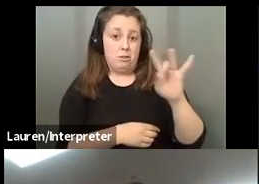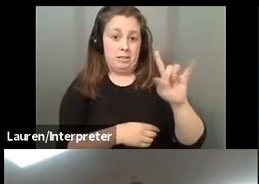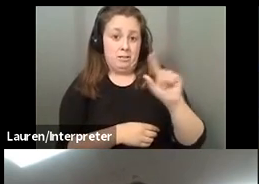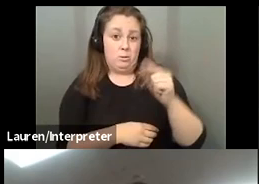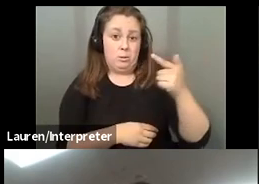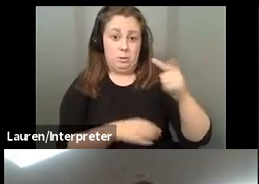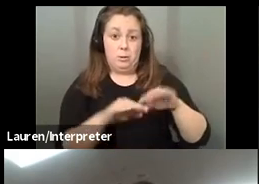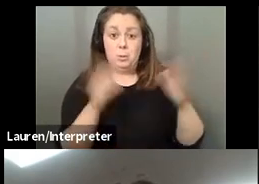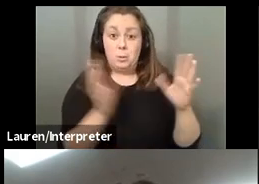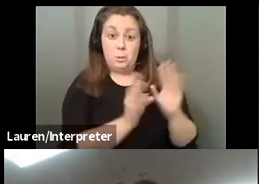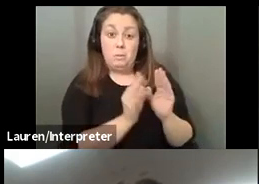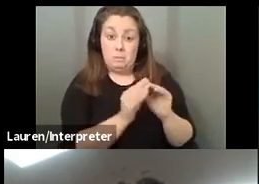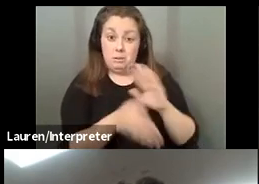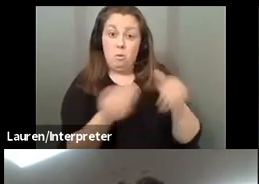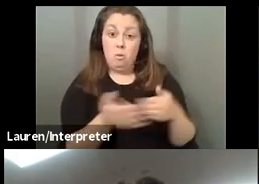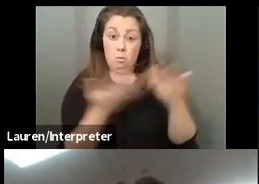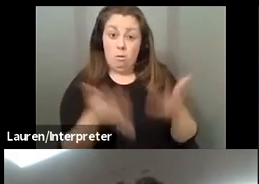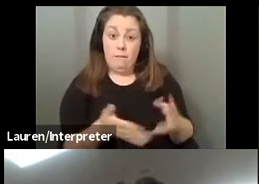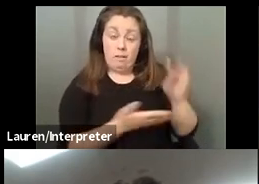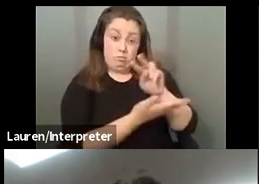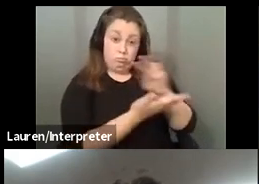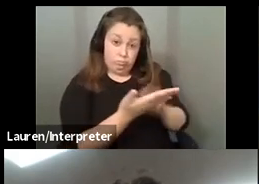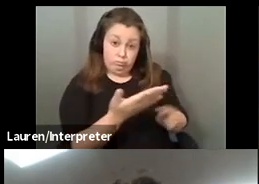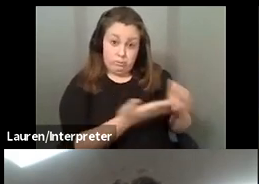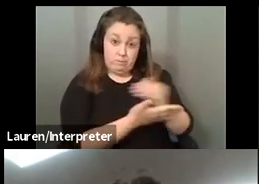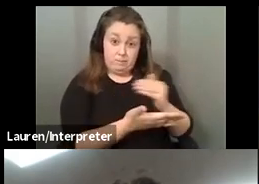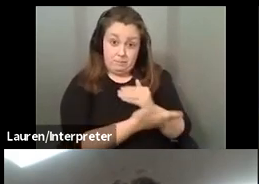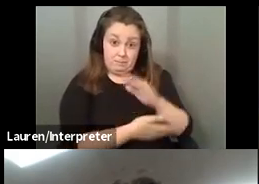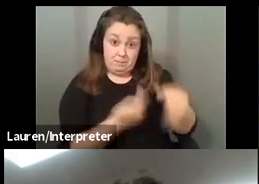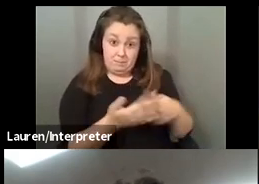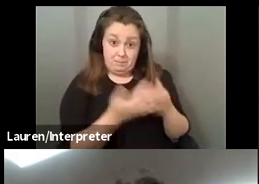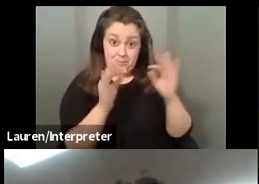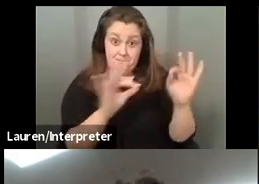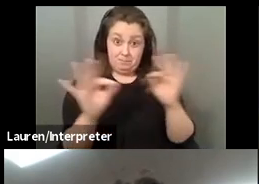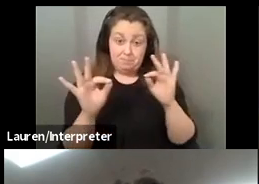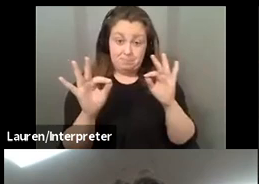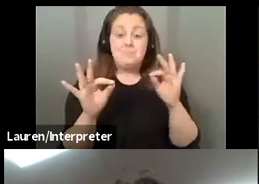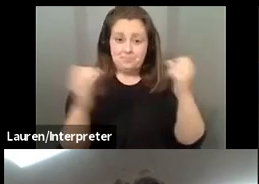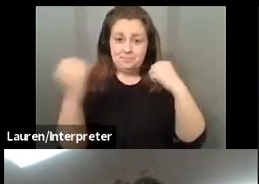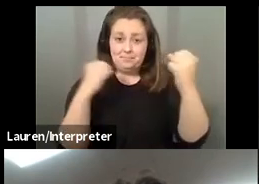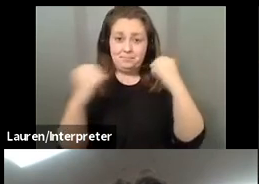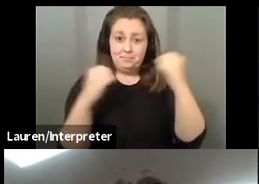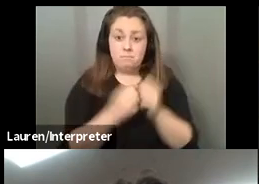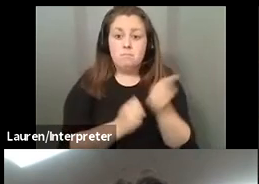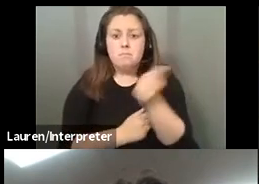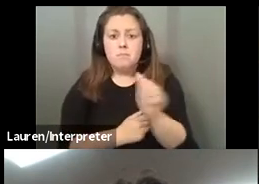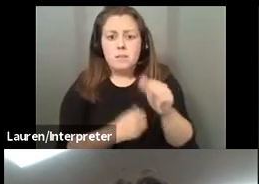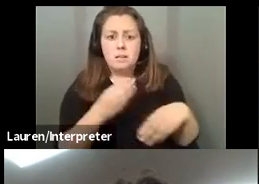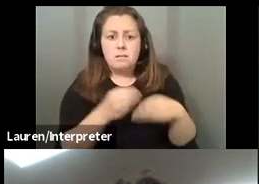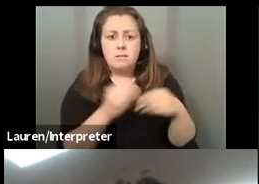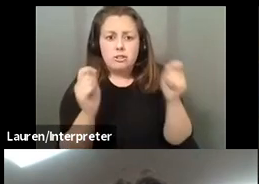meeting. Has everybody had a chance to read the minutes? Yes. Okay. Are there any changes or amendments to it?